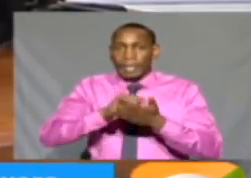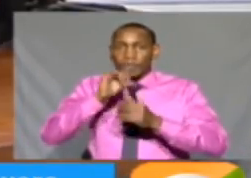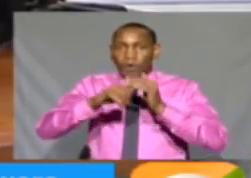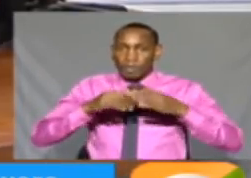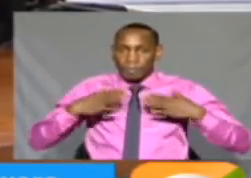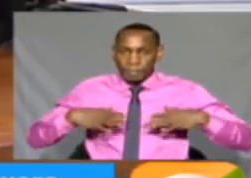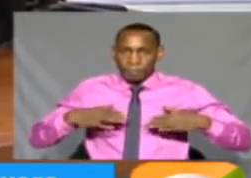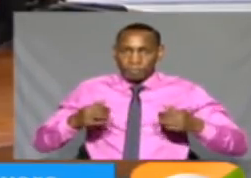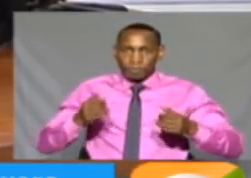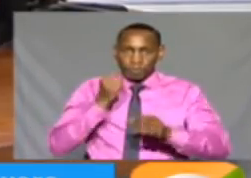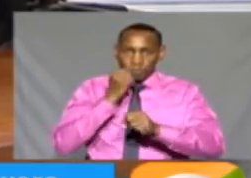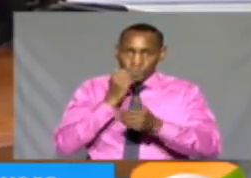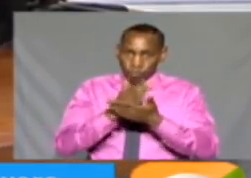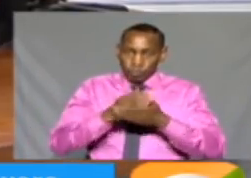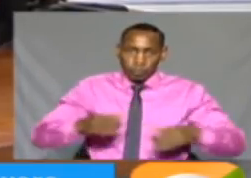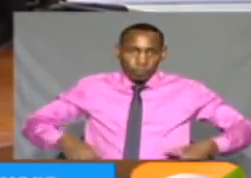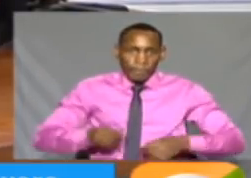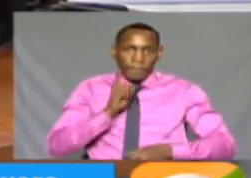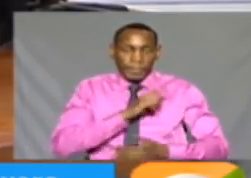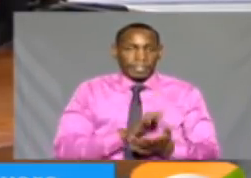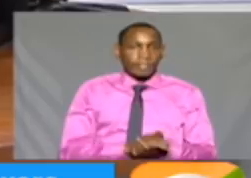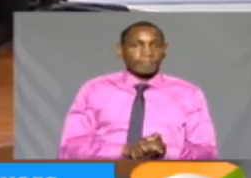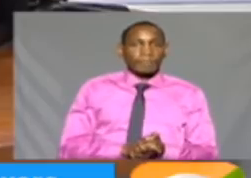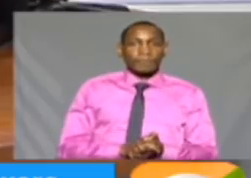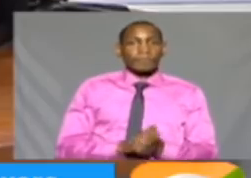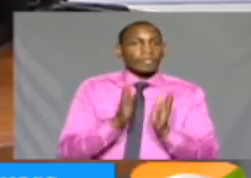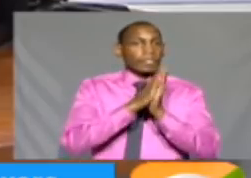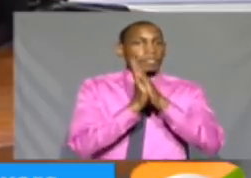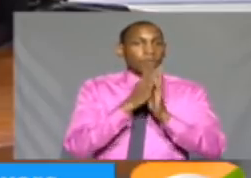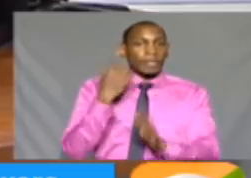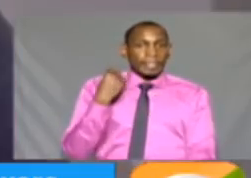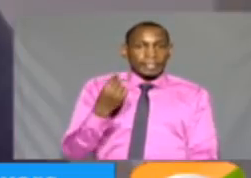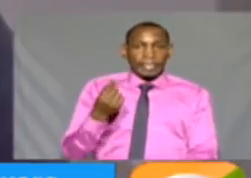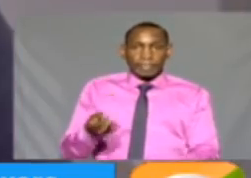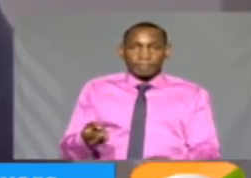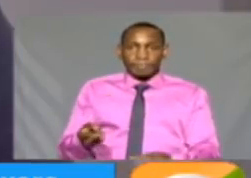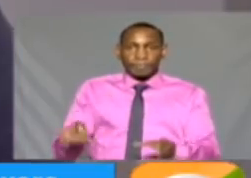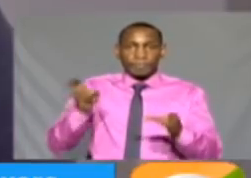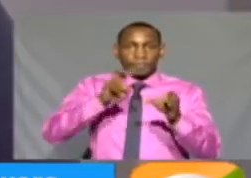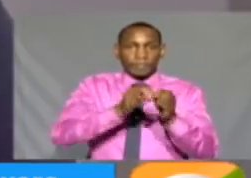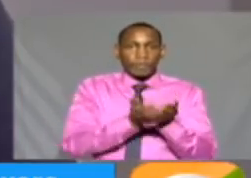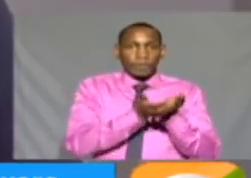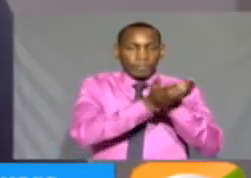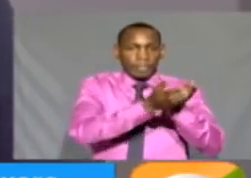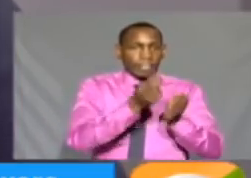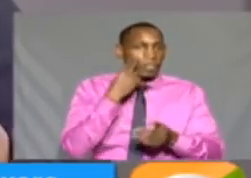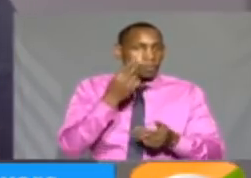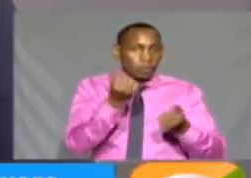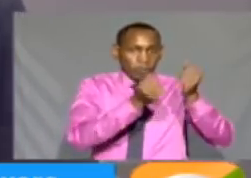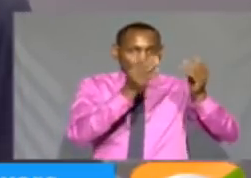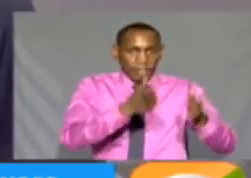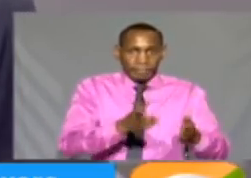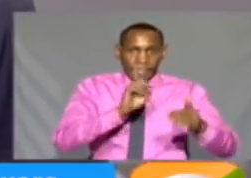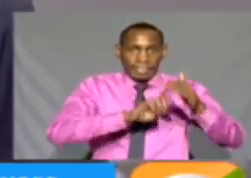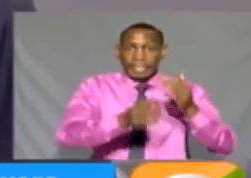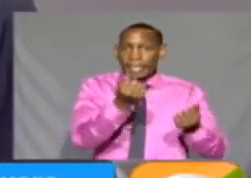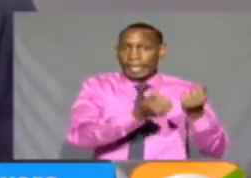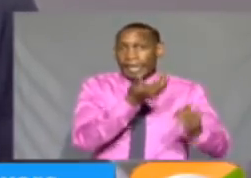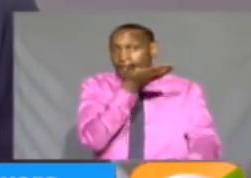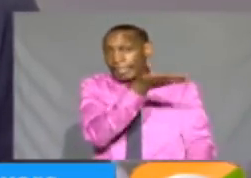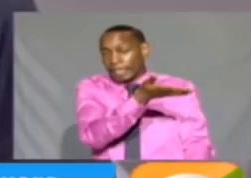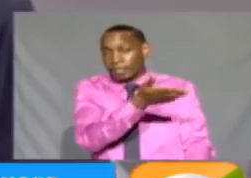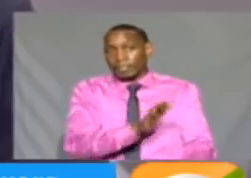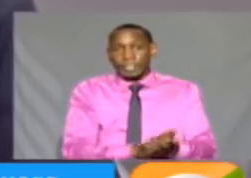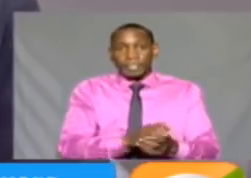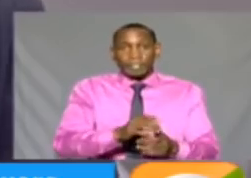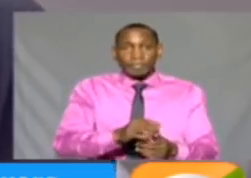do. Did a story yesterday. I'm sorry, Yvonne, I have interrupted you. And he actually went on the ferry, and he saw motorists wakiwa ndani ya magari yao not